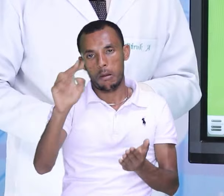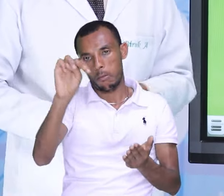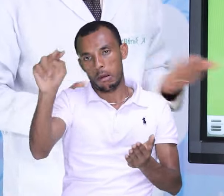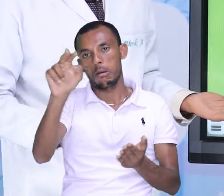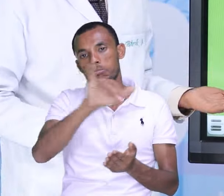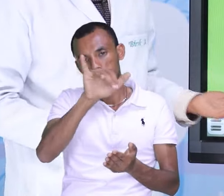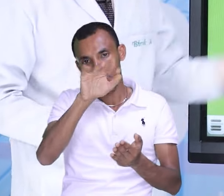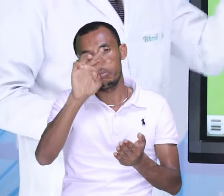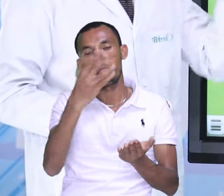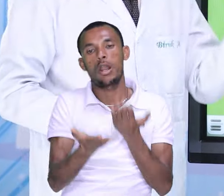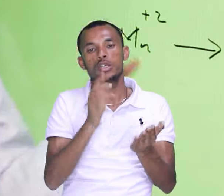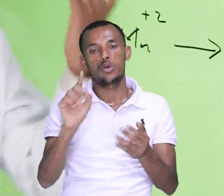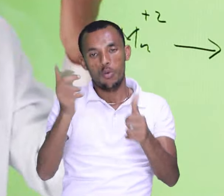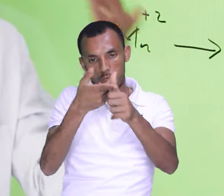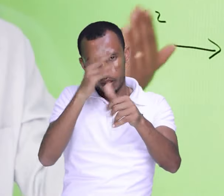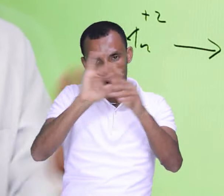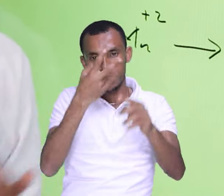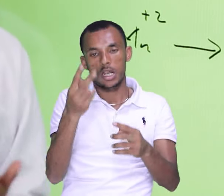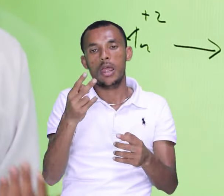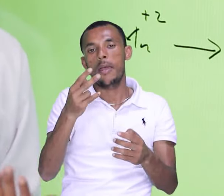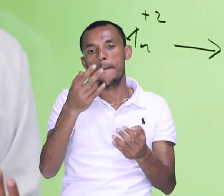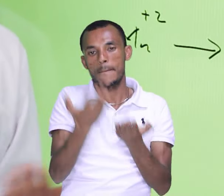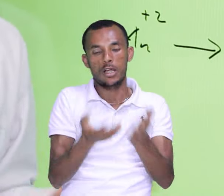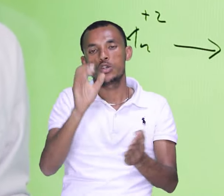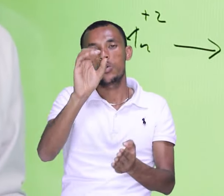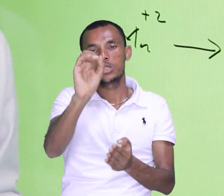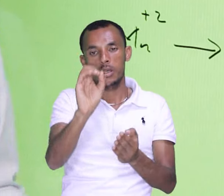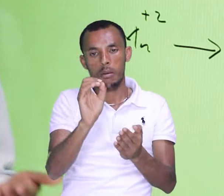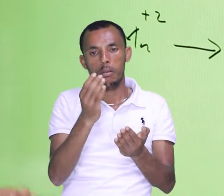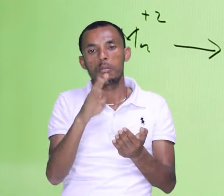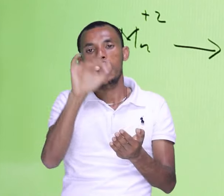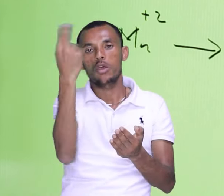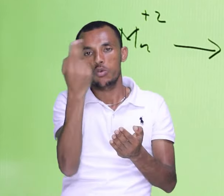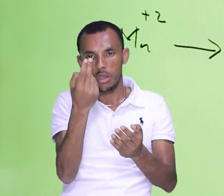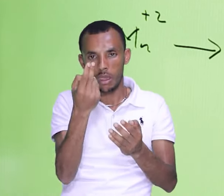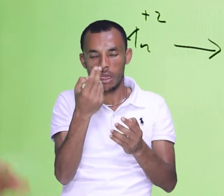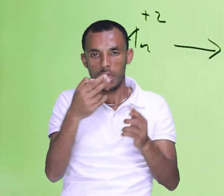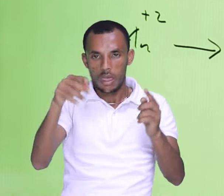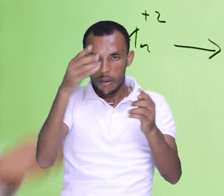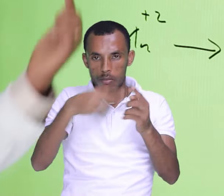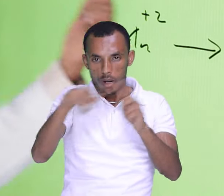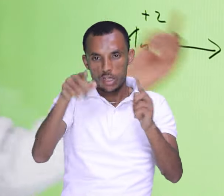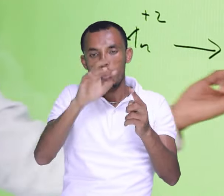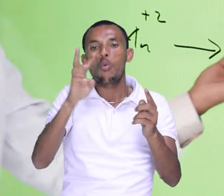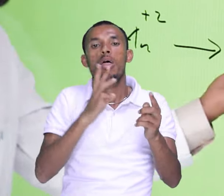balanced. The next step is balance oxygen. Balance oxygen by what? By addition of H plus? By addition of water? Balance